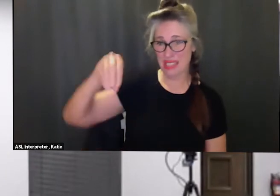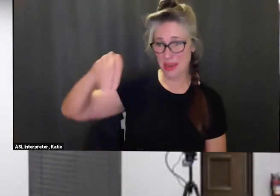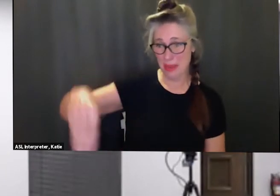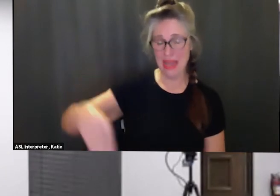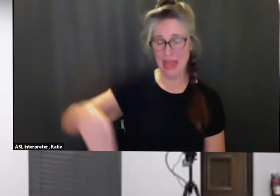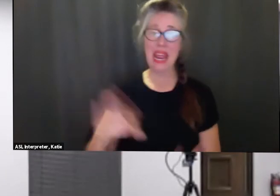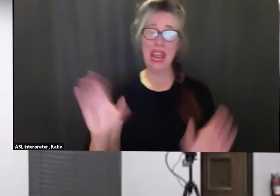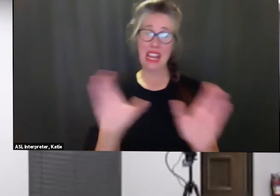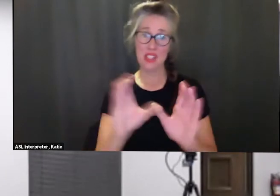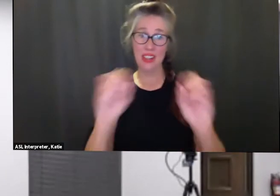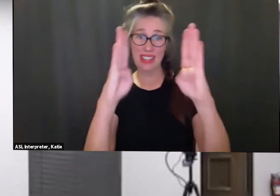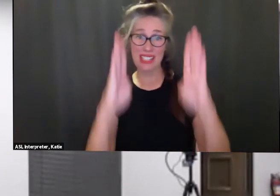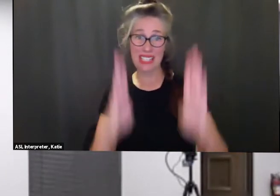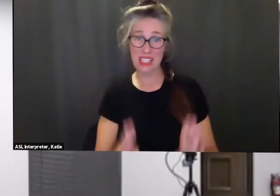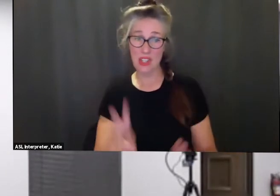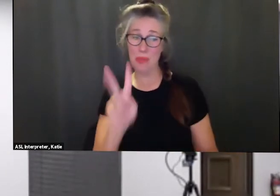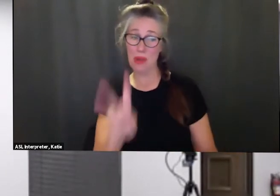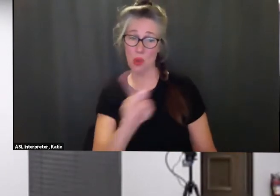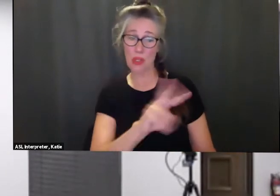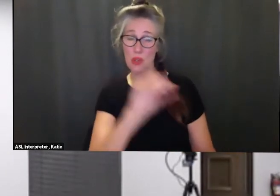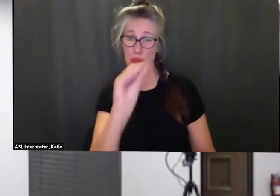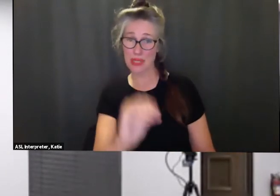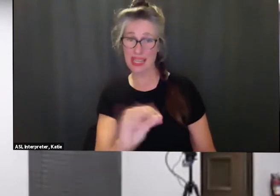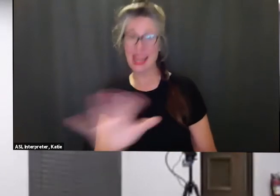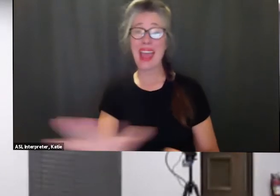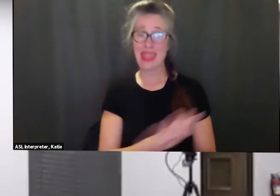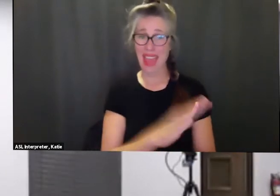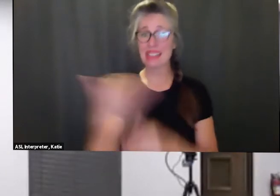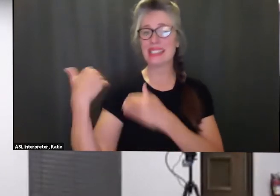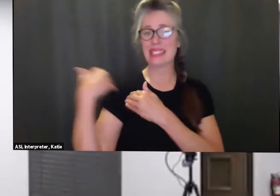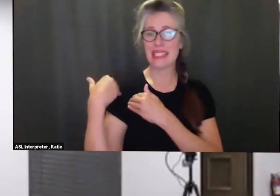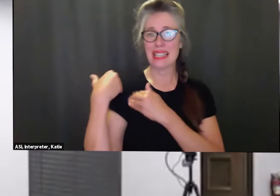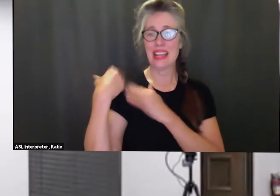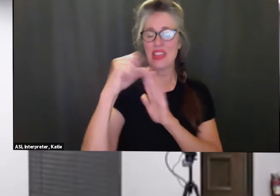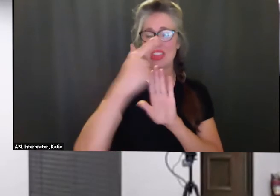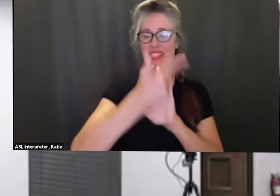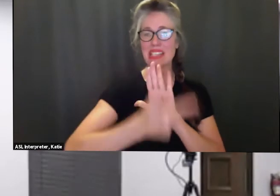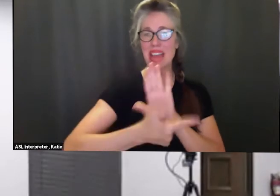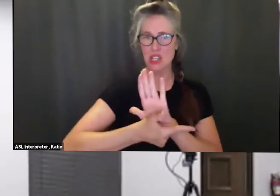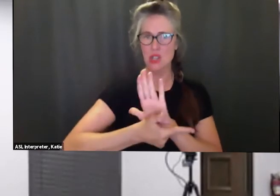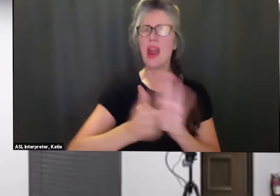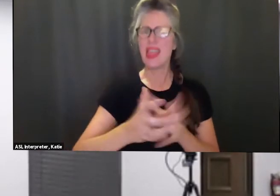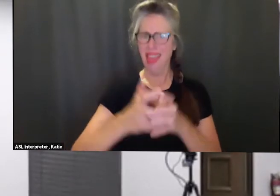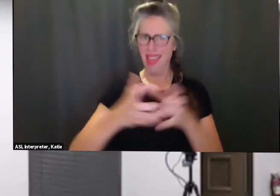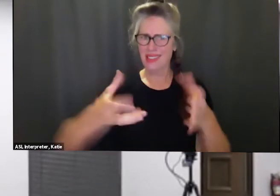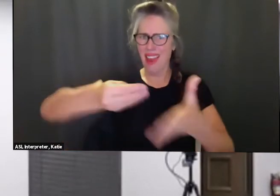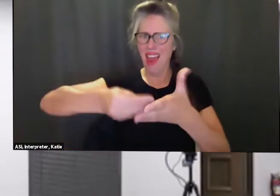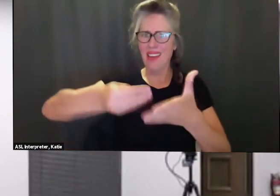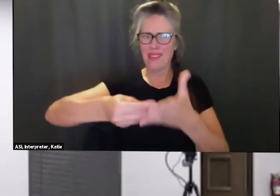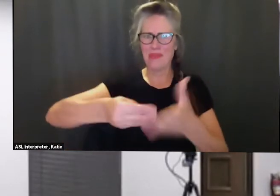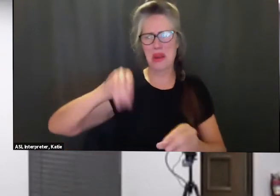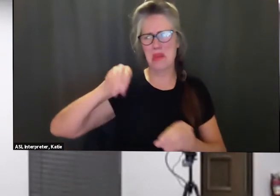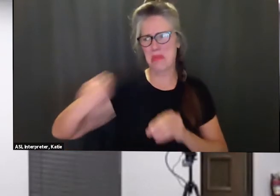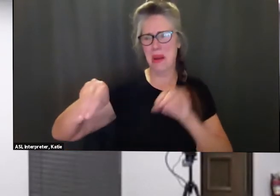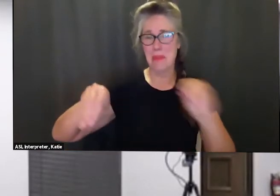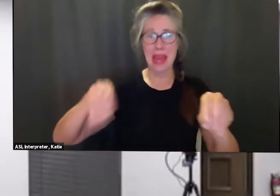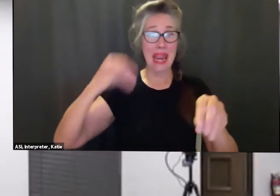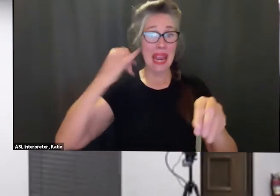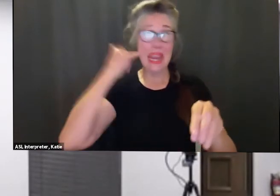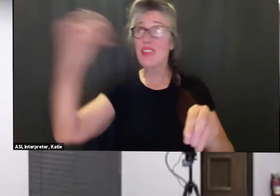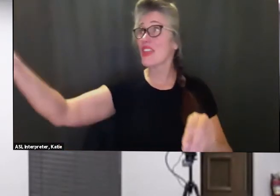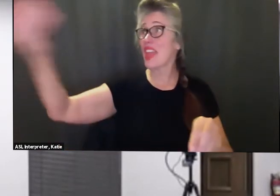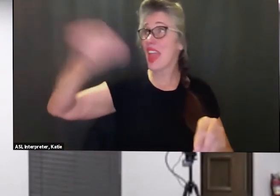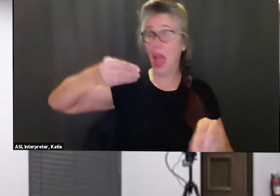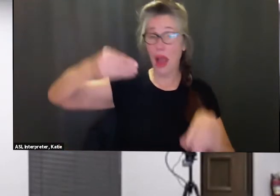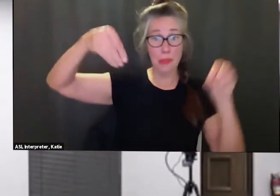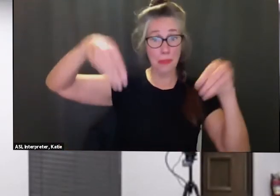about 22%. That's the entire statutories. So it's a big chunk of change if they do make a contribution. If they help